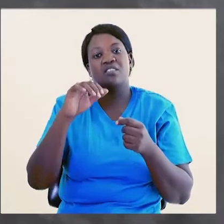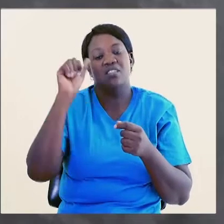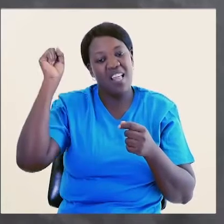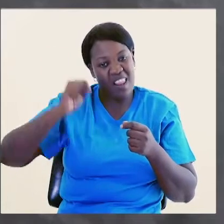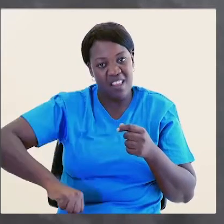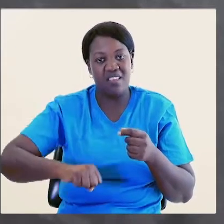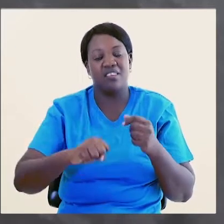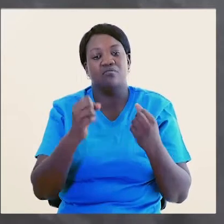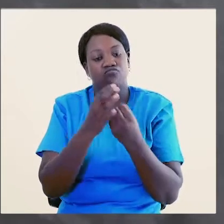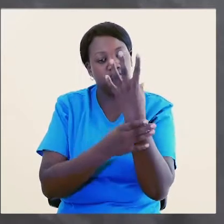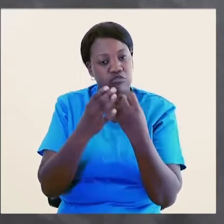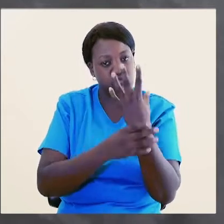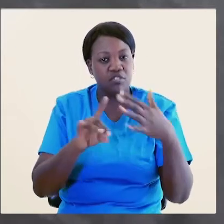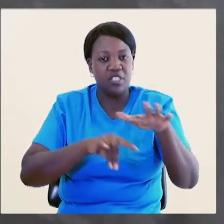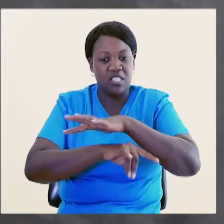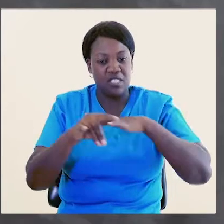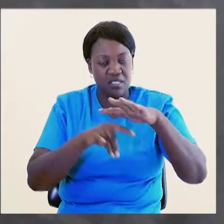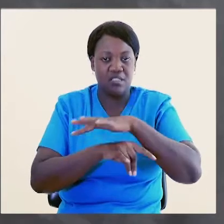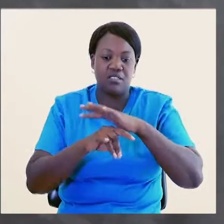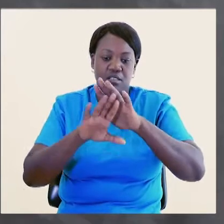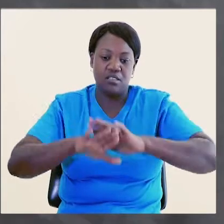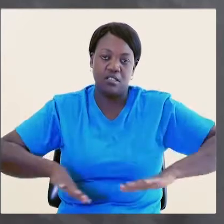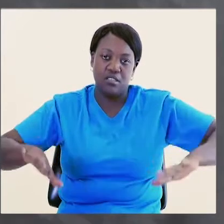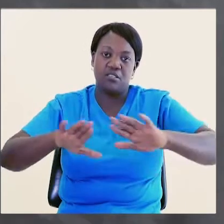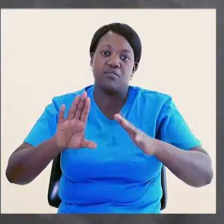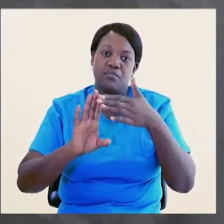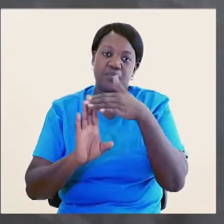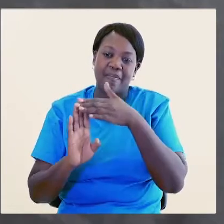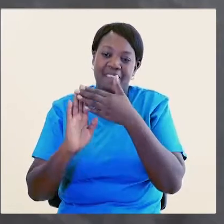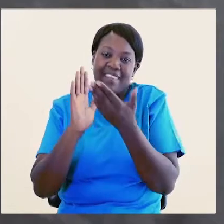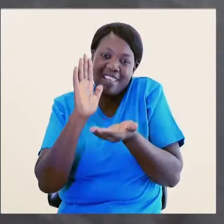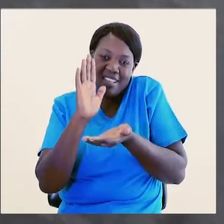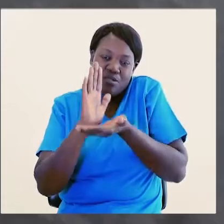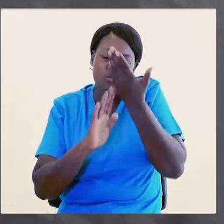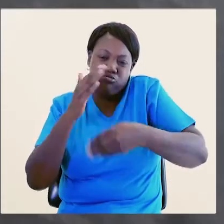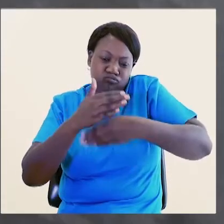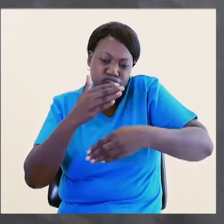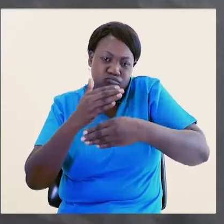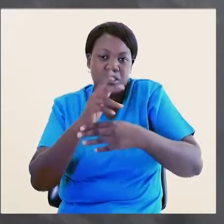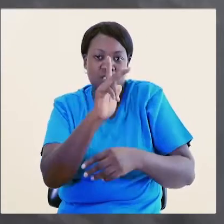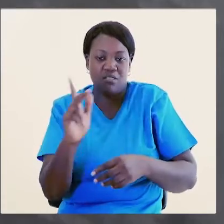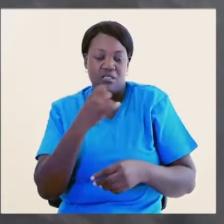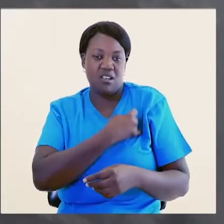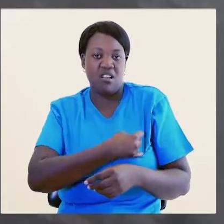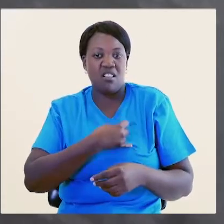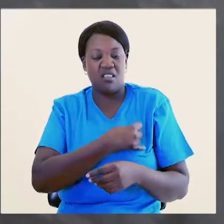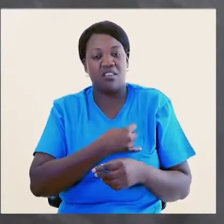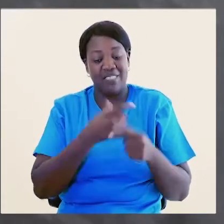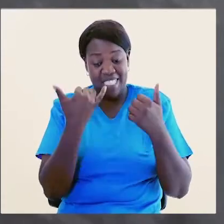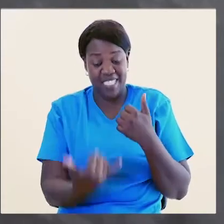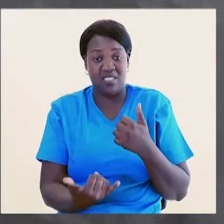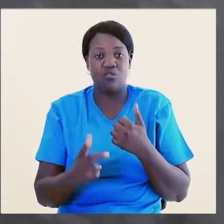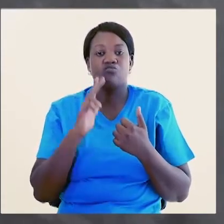and animal life. Conservation of the environment will add to people's quality of life, both now and the future,